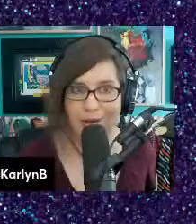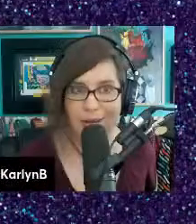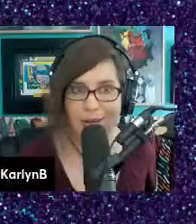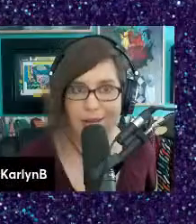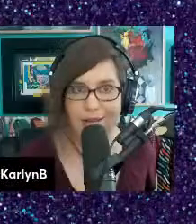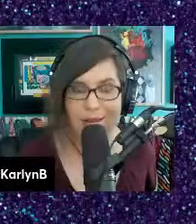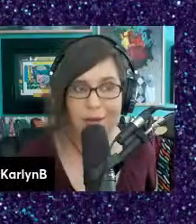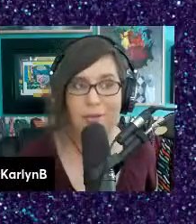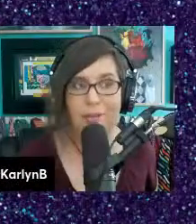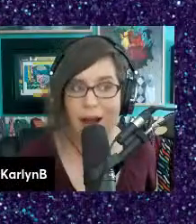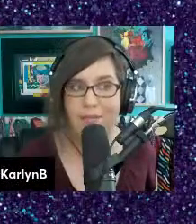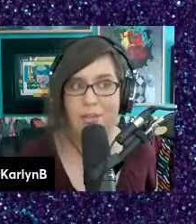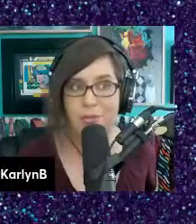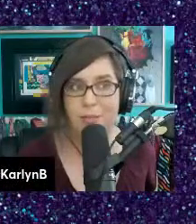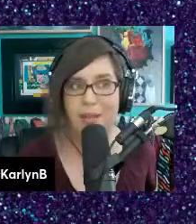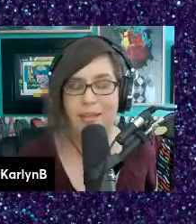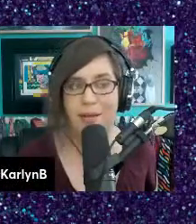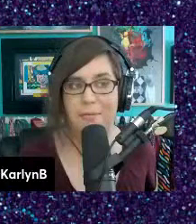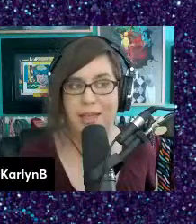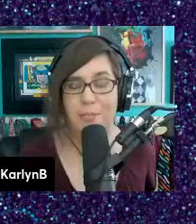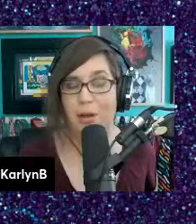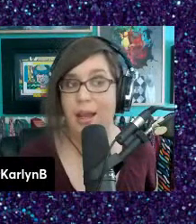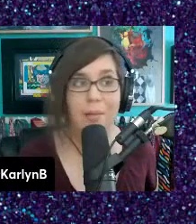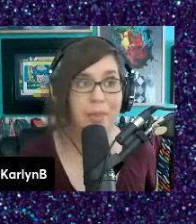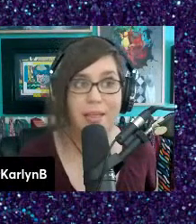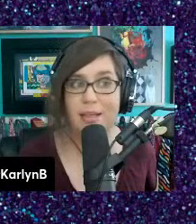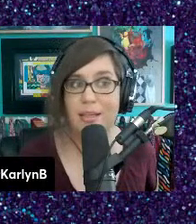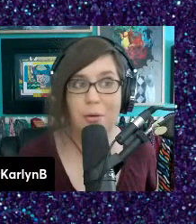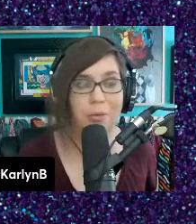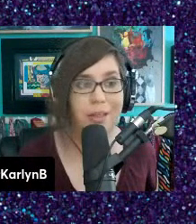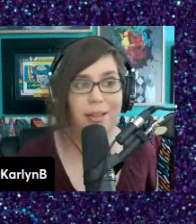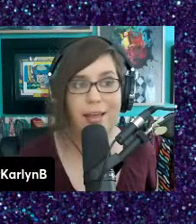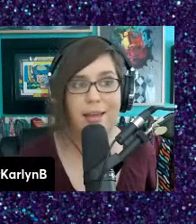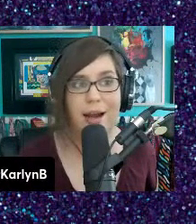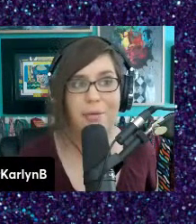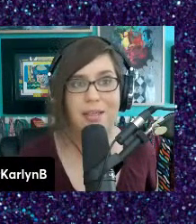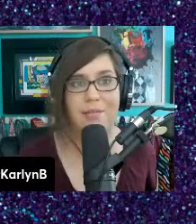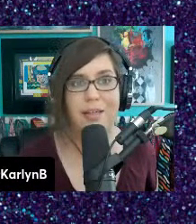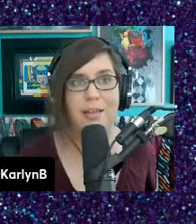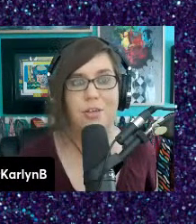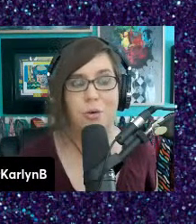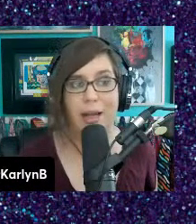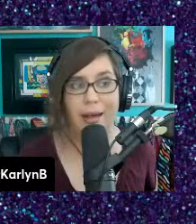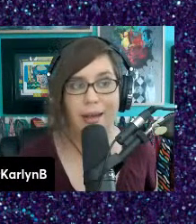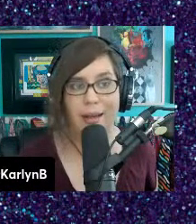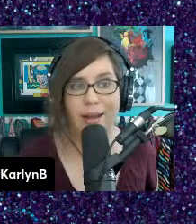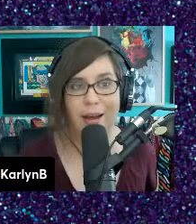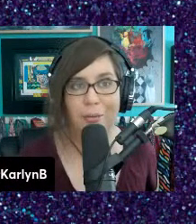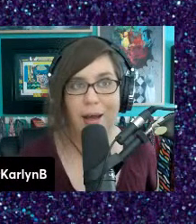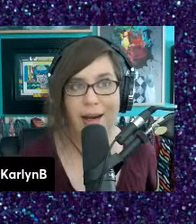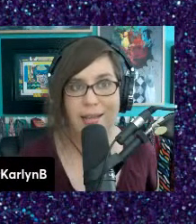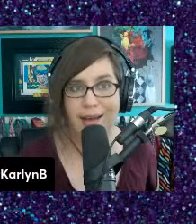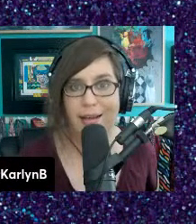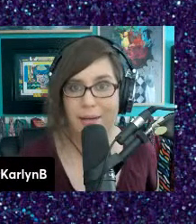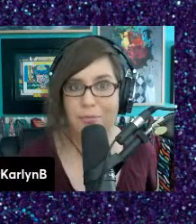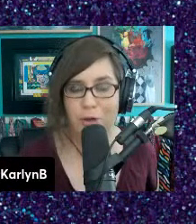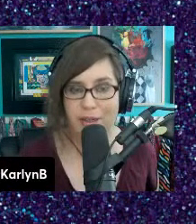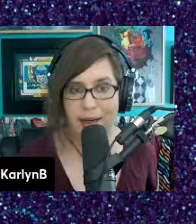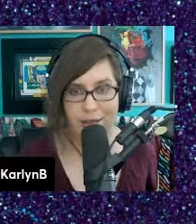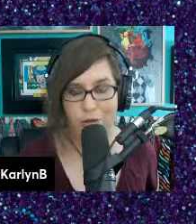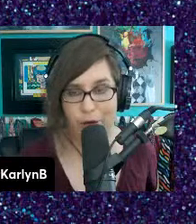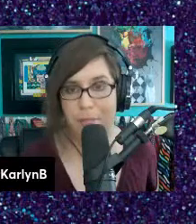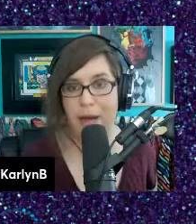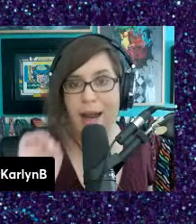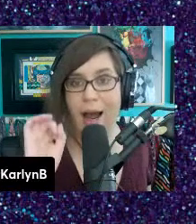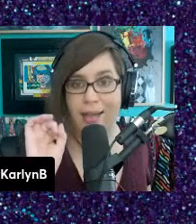Facebook. They're live streaming this on Facebook. This is the only link that I was given to join when I signed up for